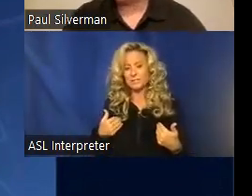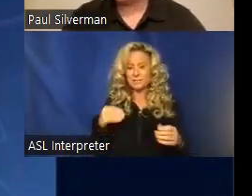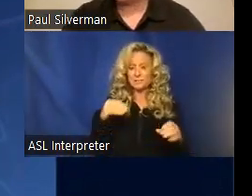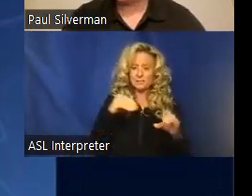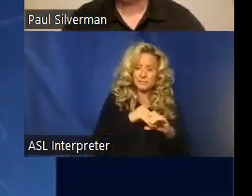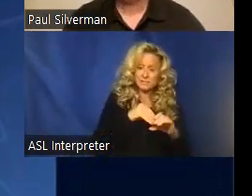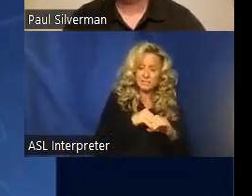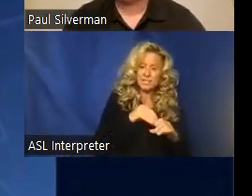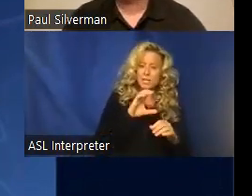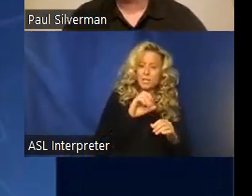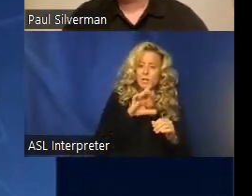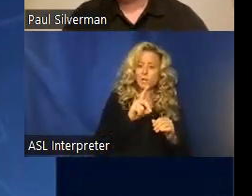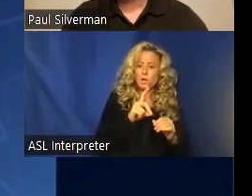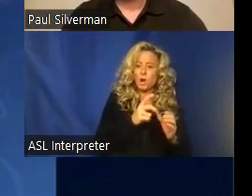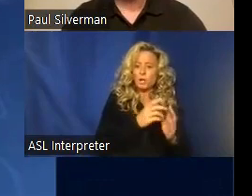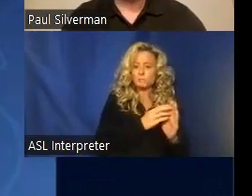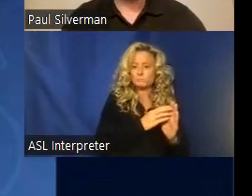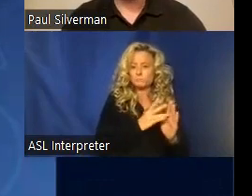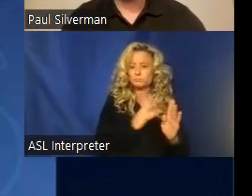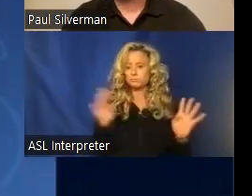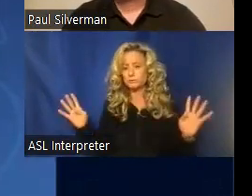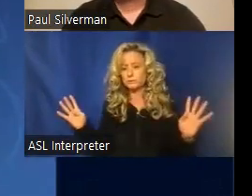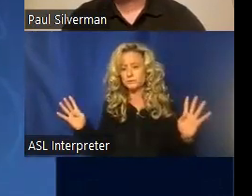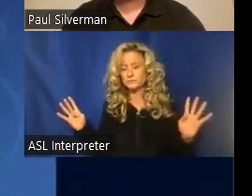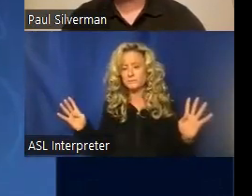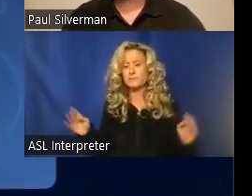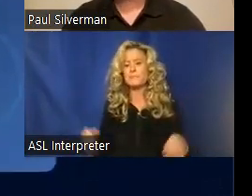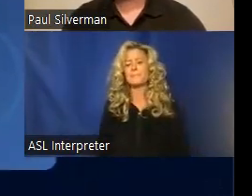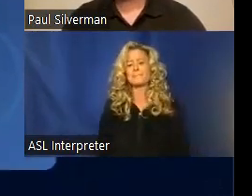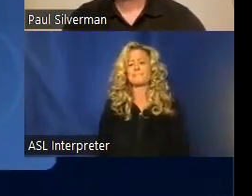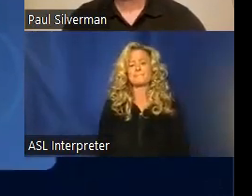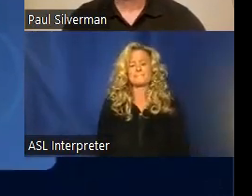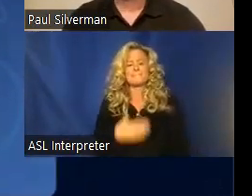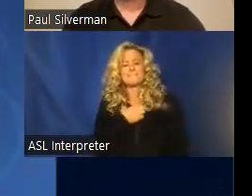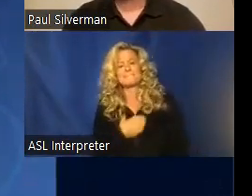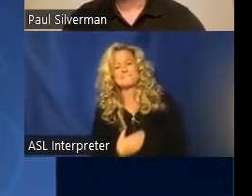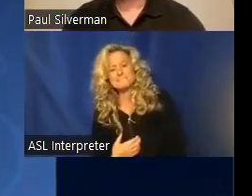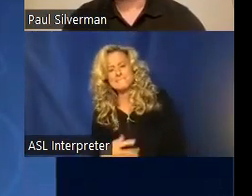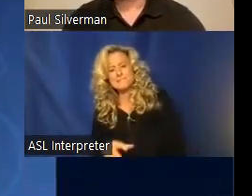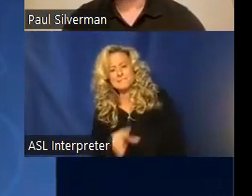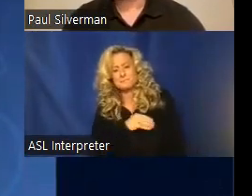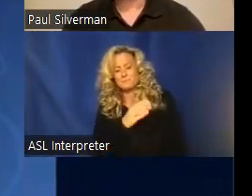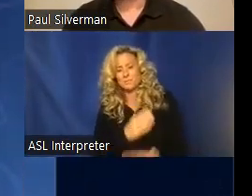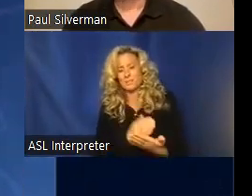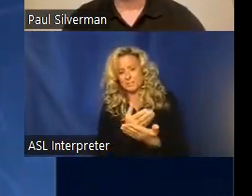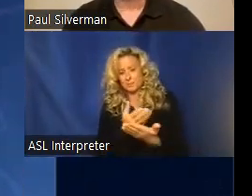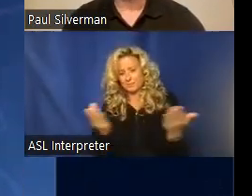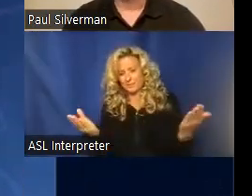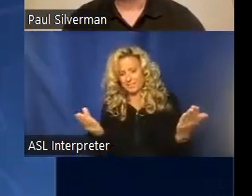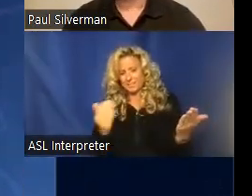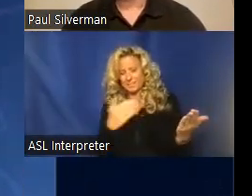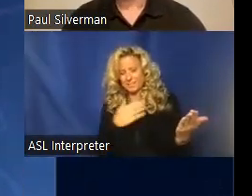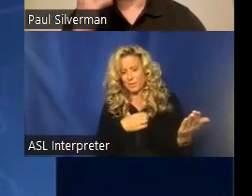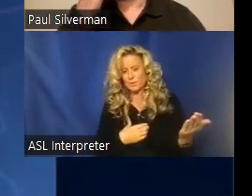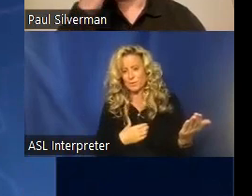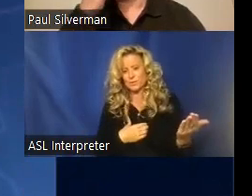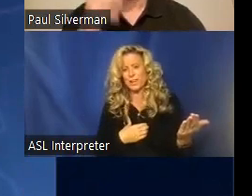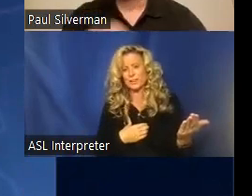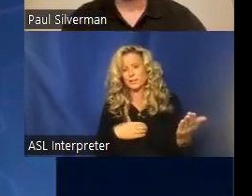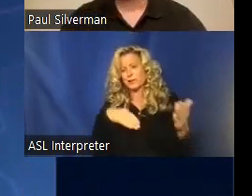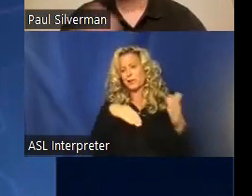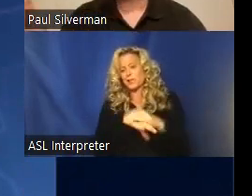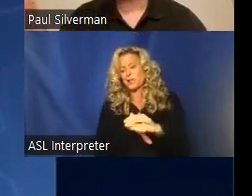card garage, and they can just like see all their cards? I wish I owned some of these right here. I wish I could log in and show you,